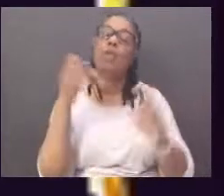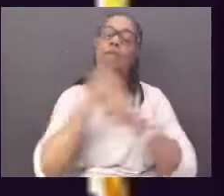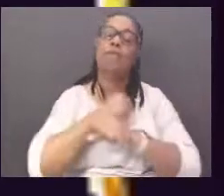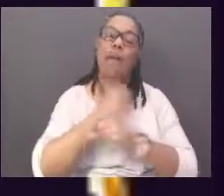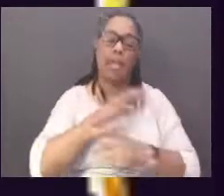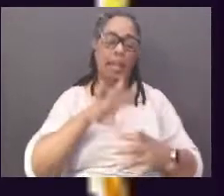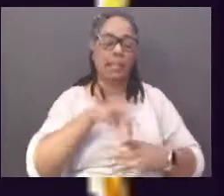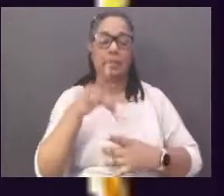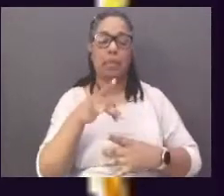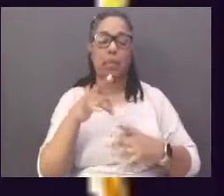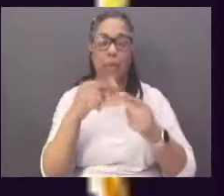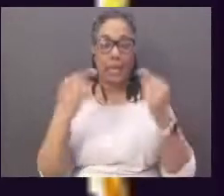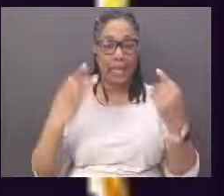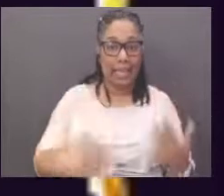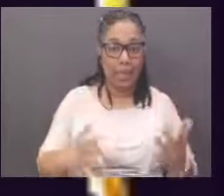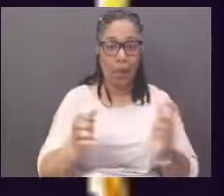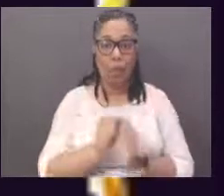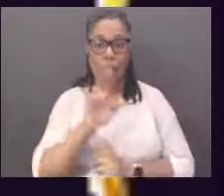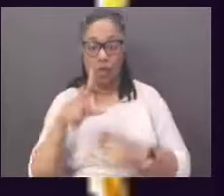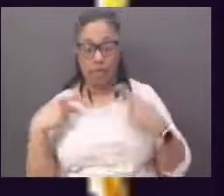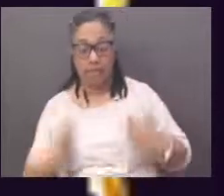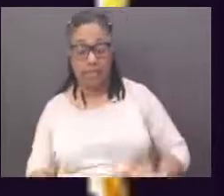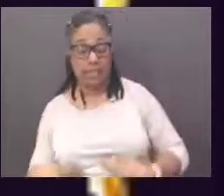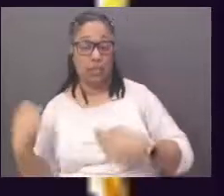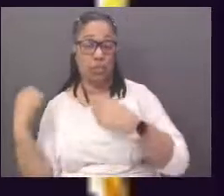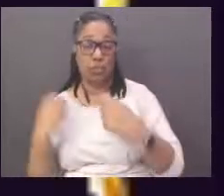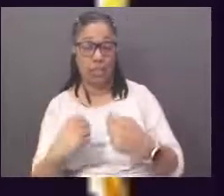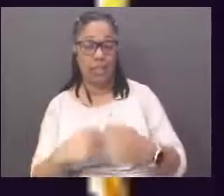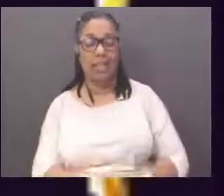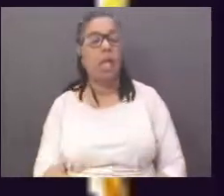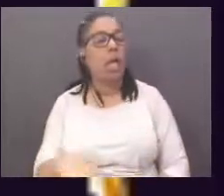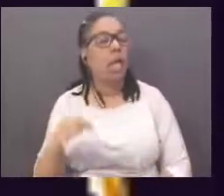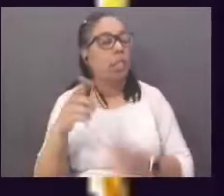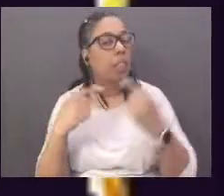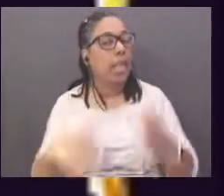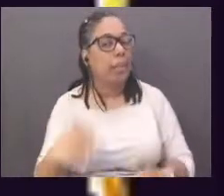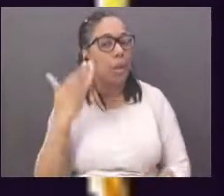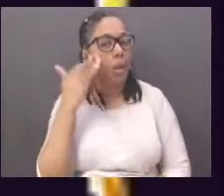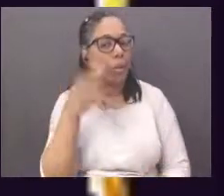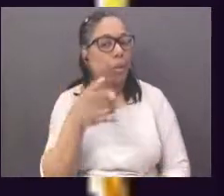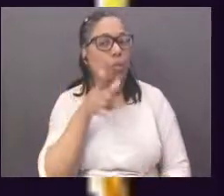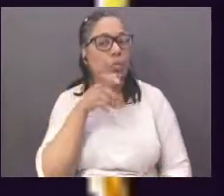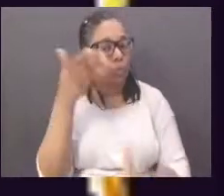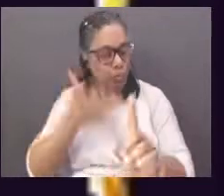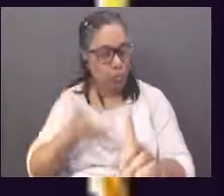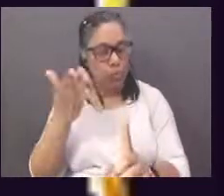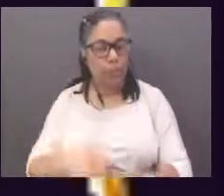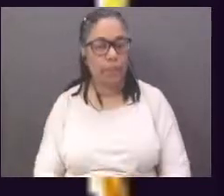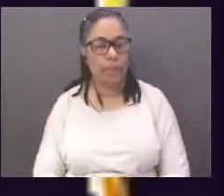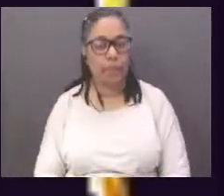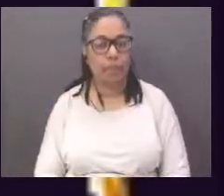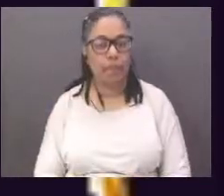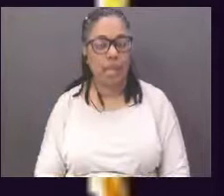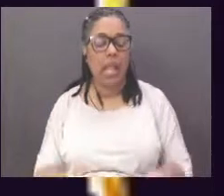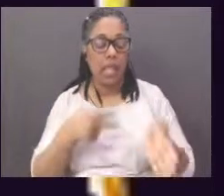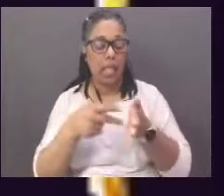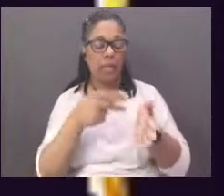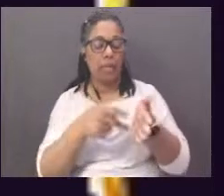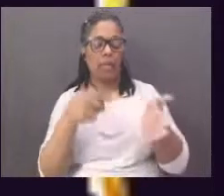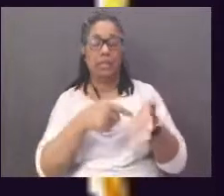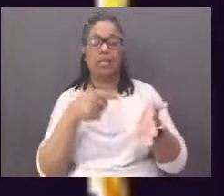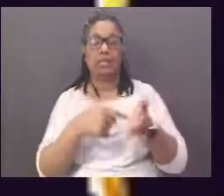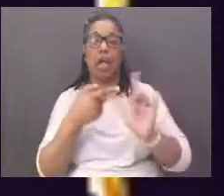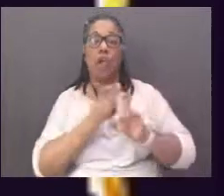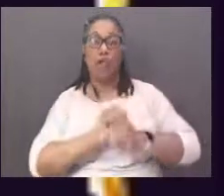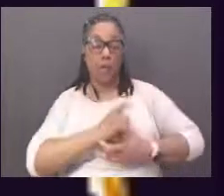have tragic consequences because your enemy knows you. The Word of God says that out of the overflow of the heart,